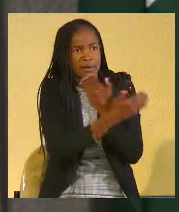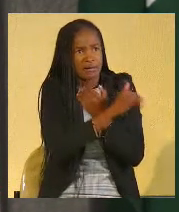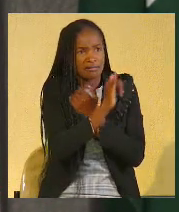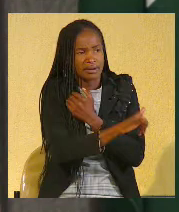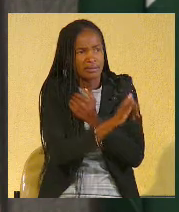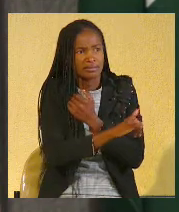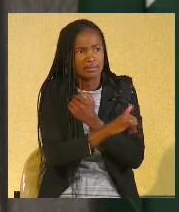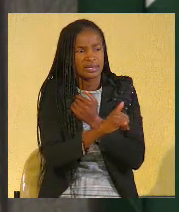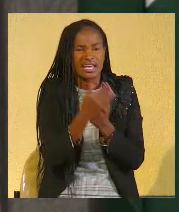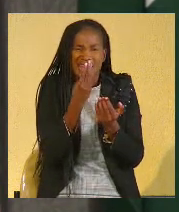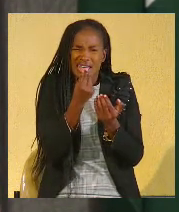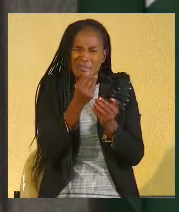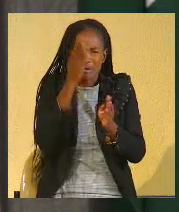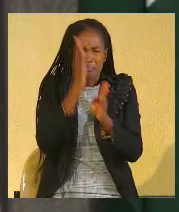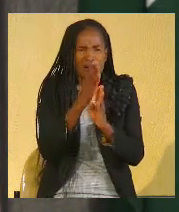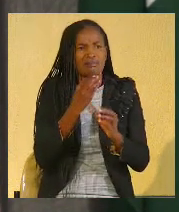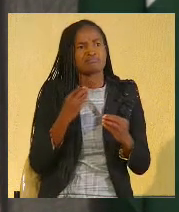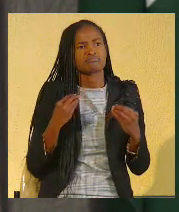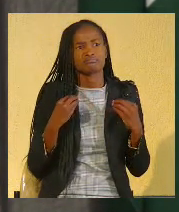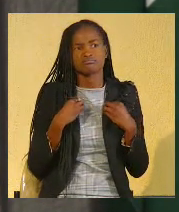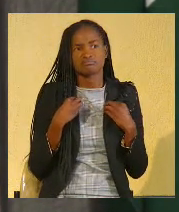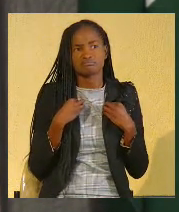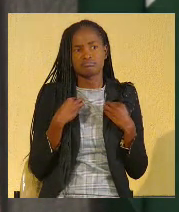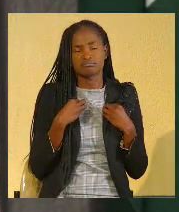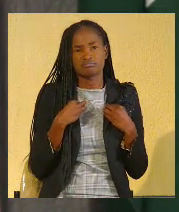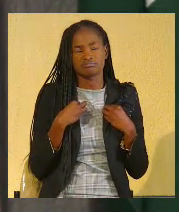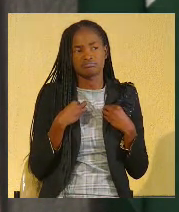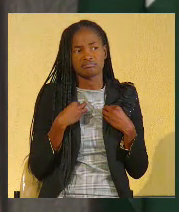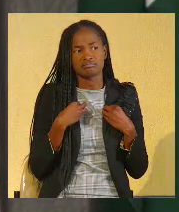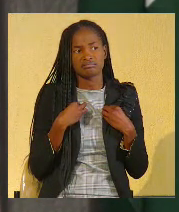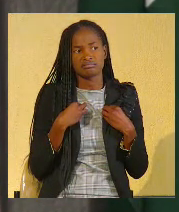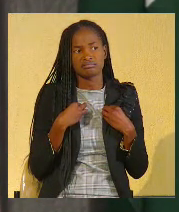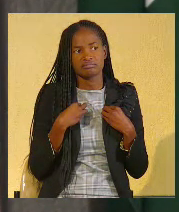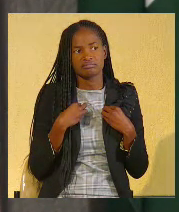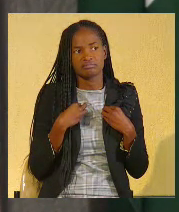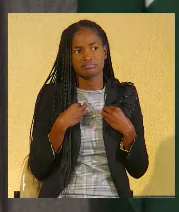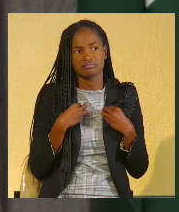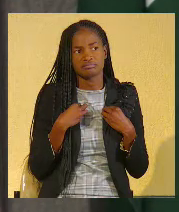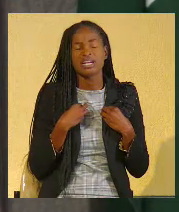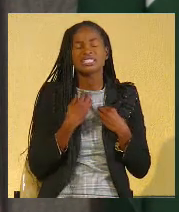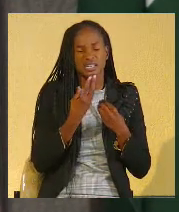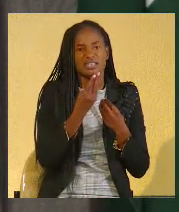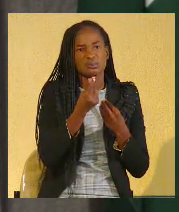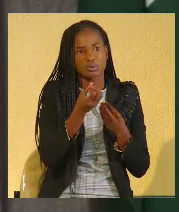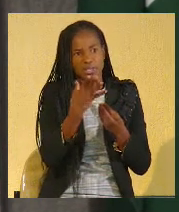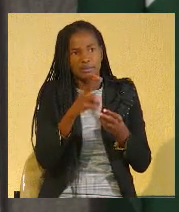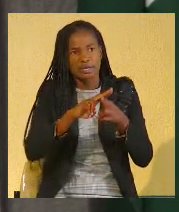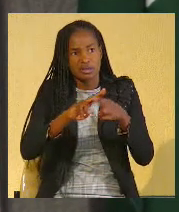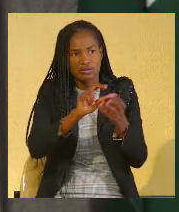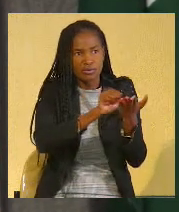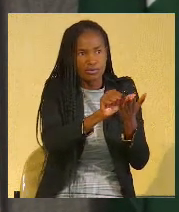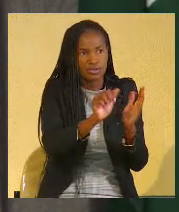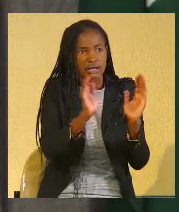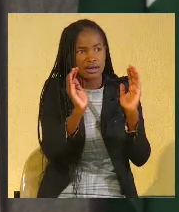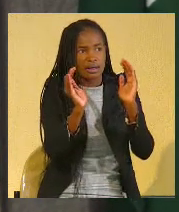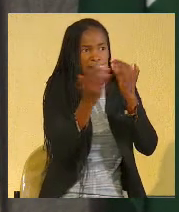I do not have that figure now with me, but the figure is available. But, you